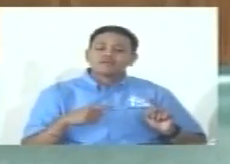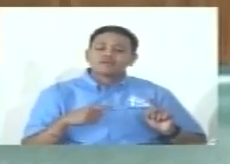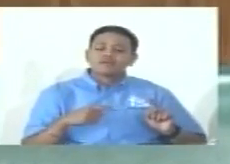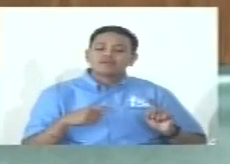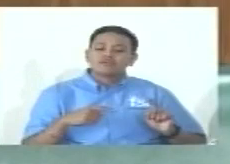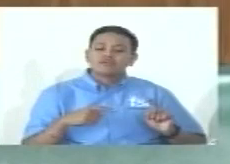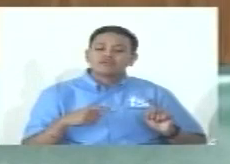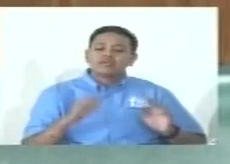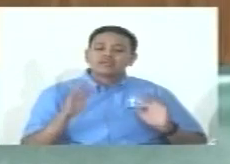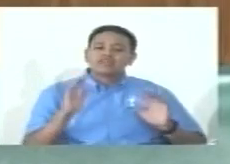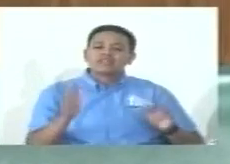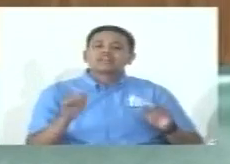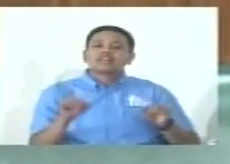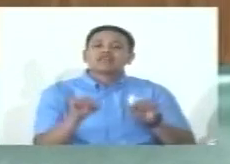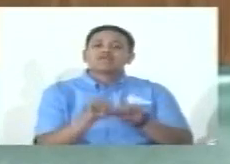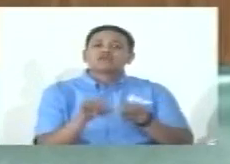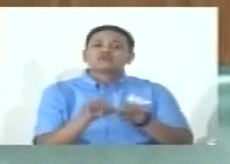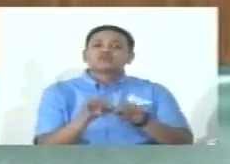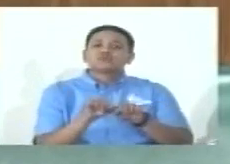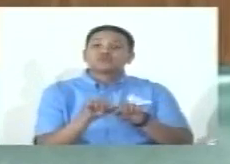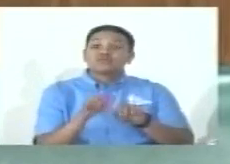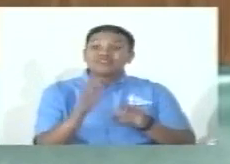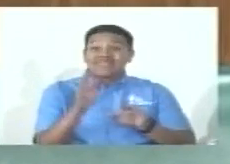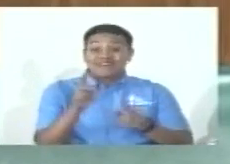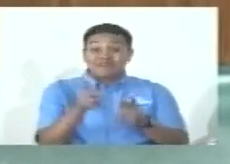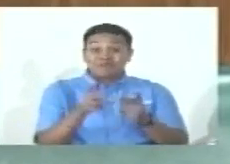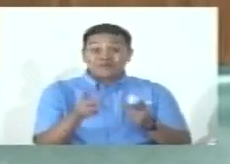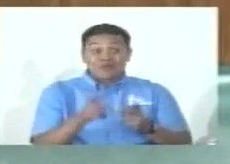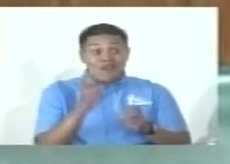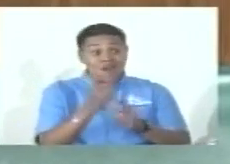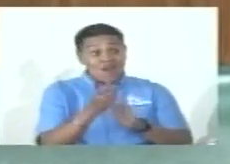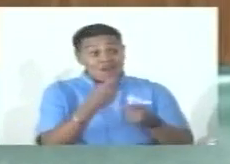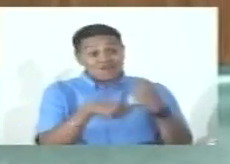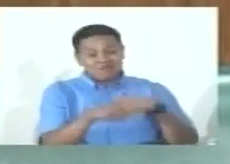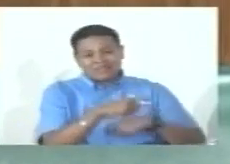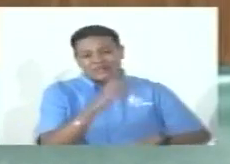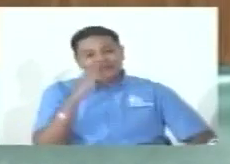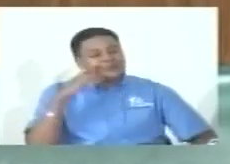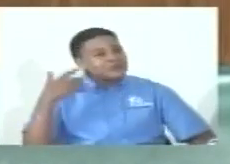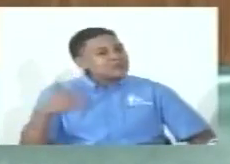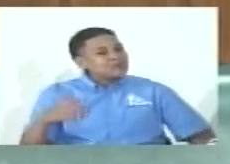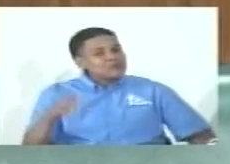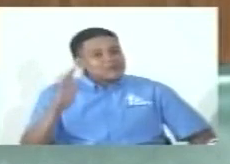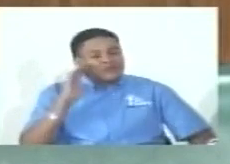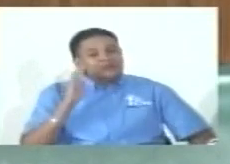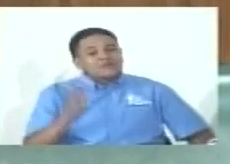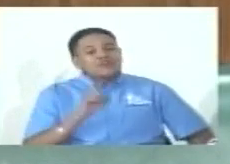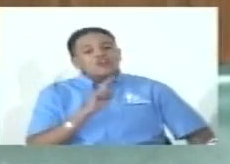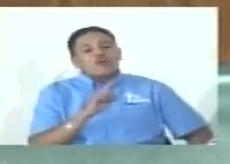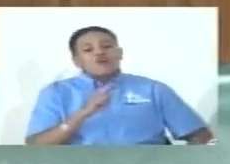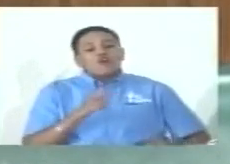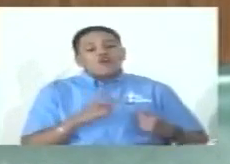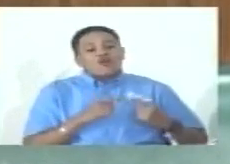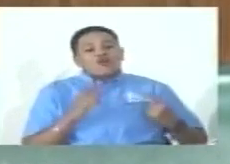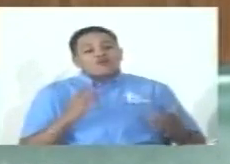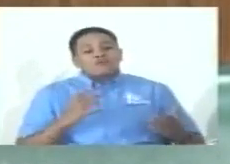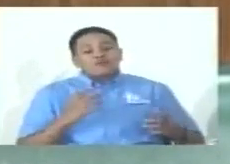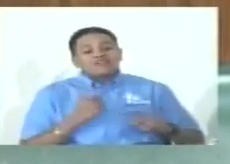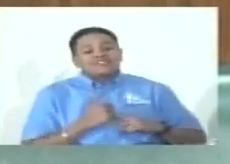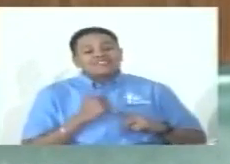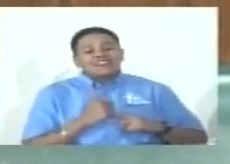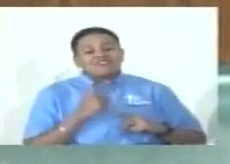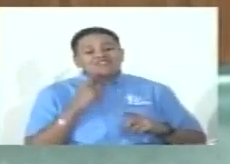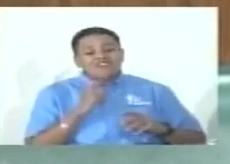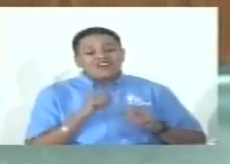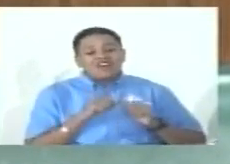she may have left a shoe that is hard to fit. Her opponent has consistently garnered